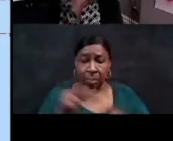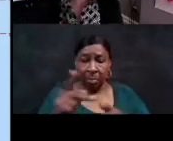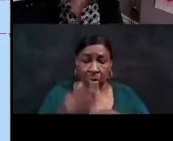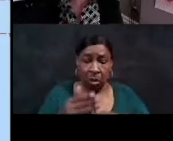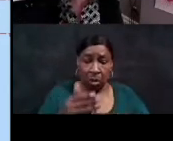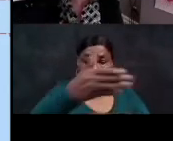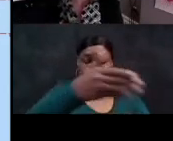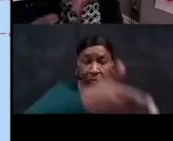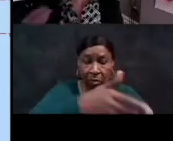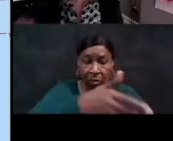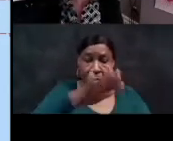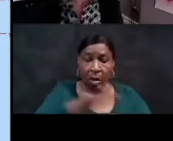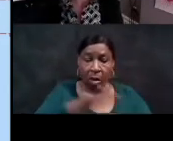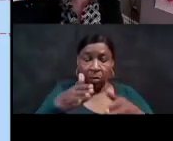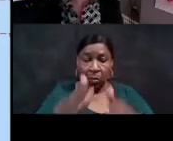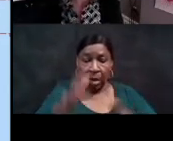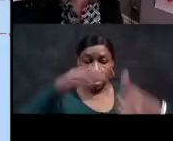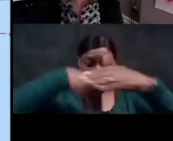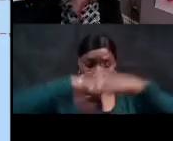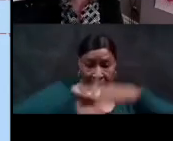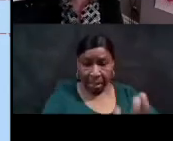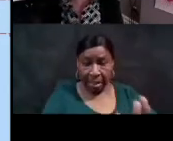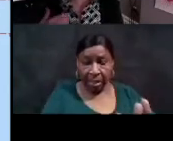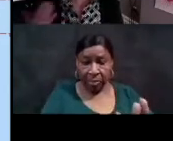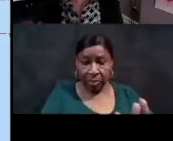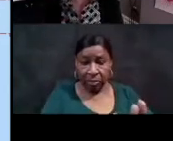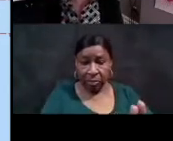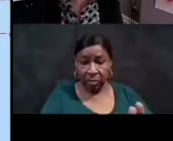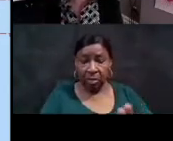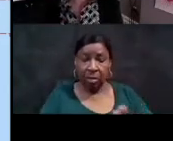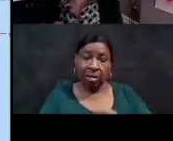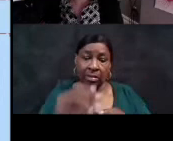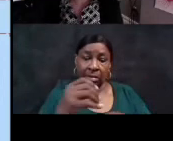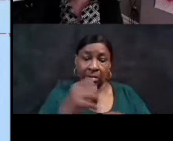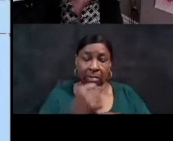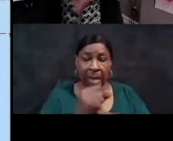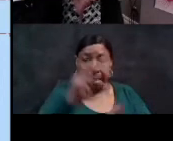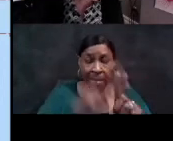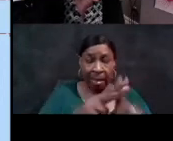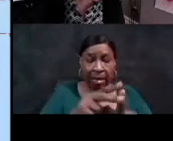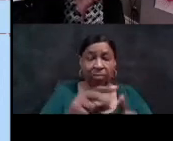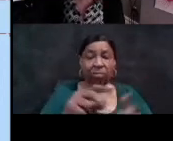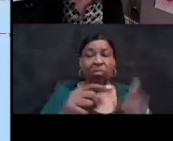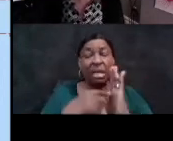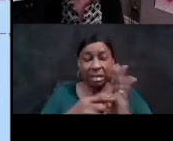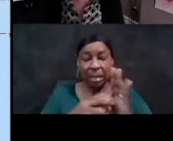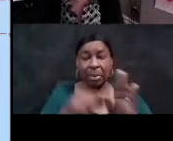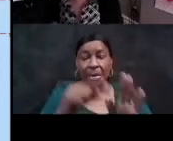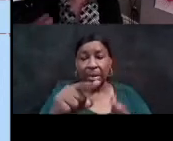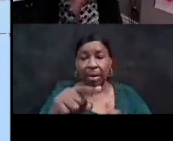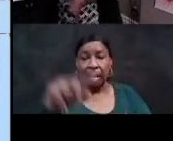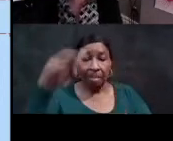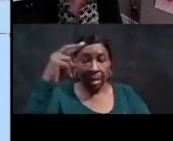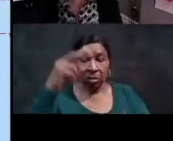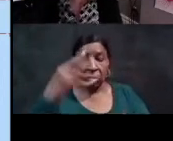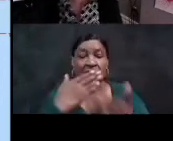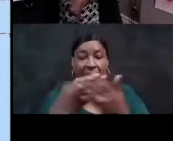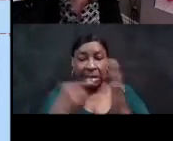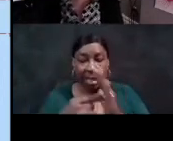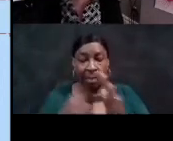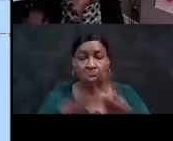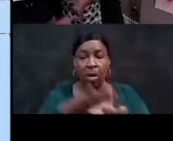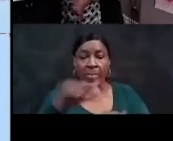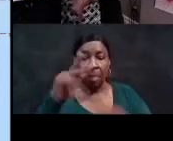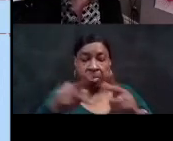route to enter to make a claim, for example. So Mexico being a good example, people on their way to the United States or Canada